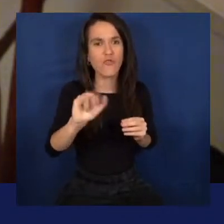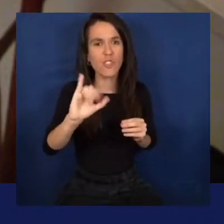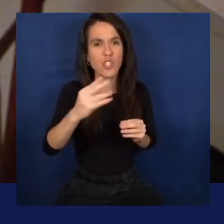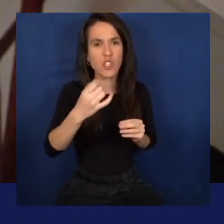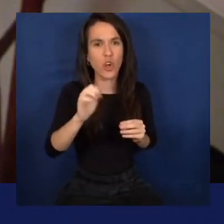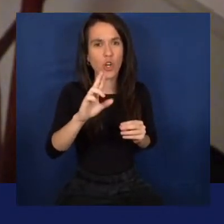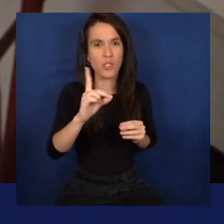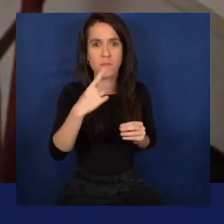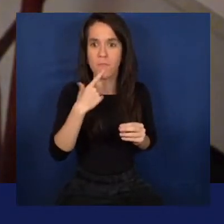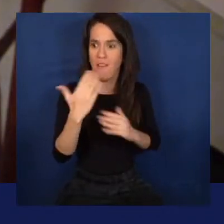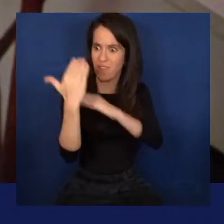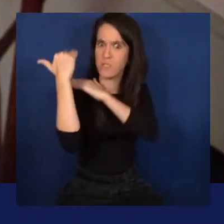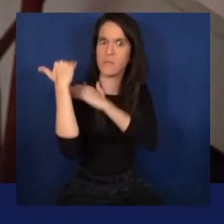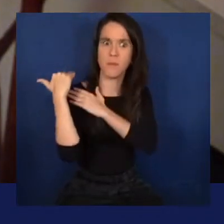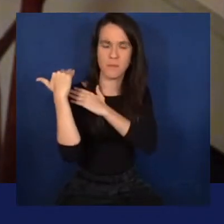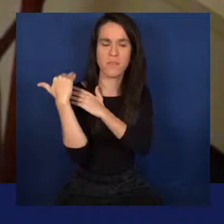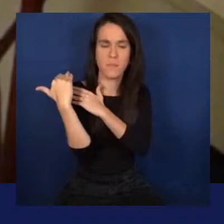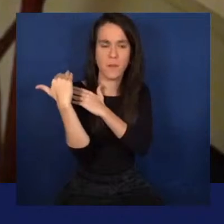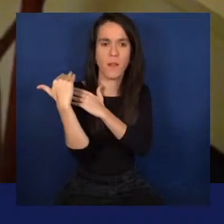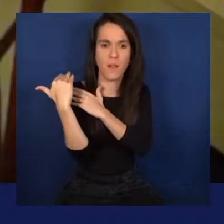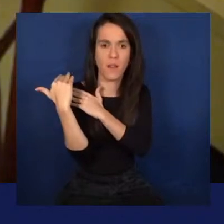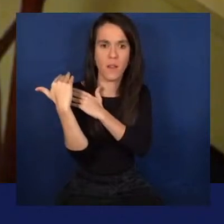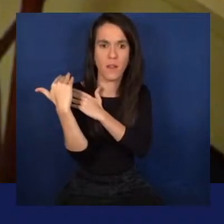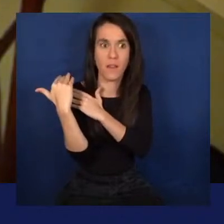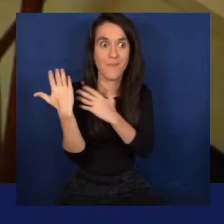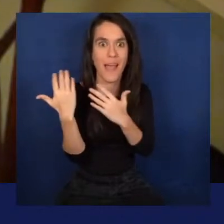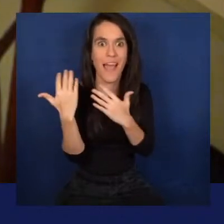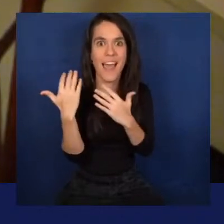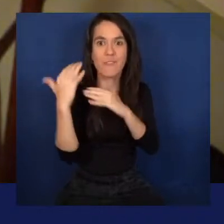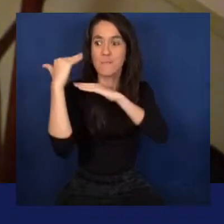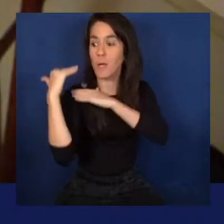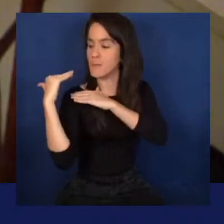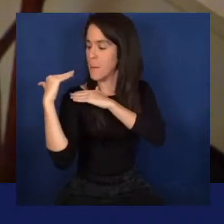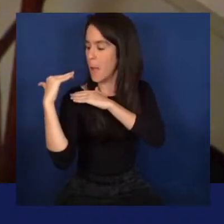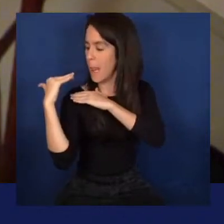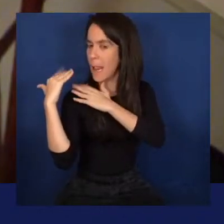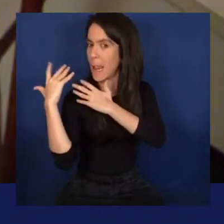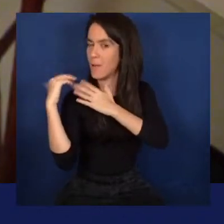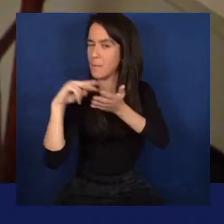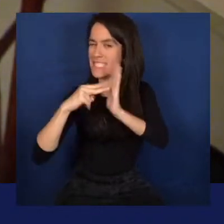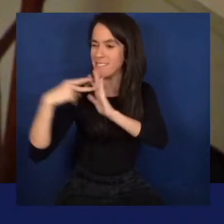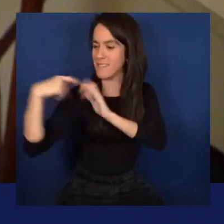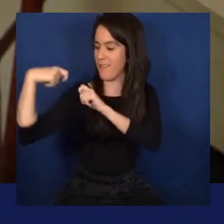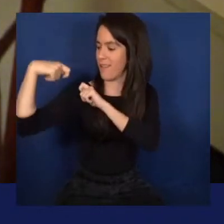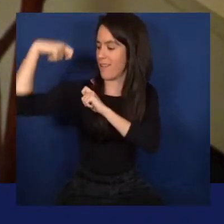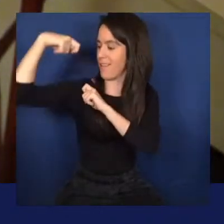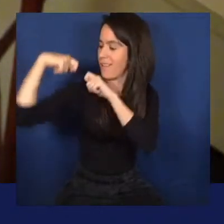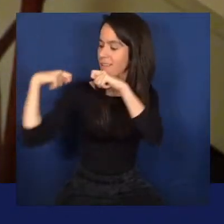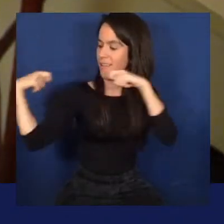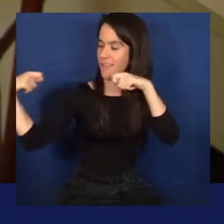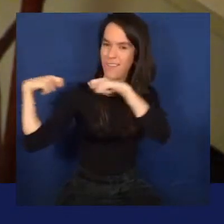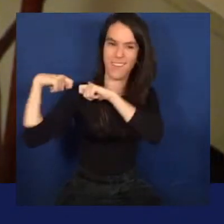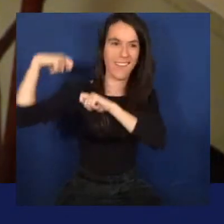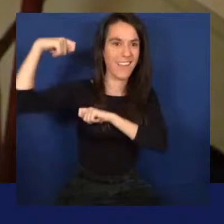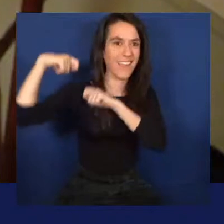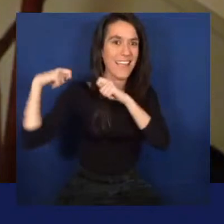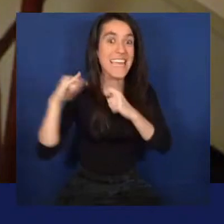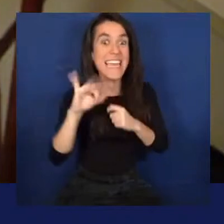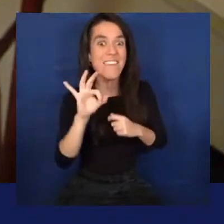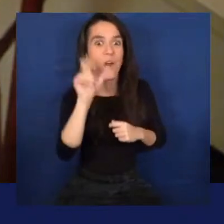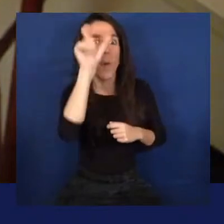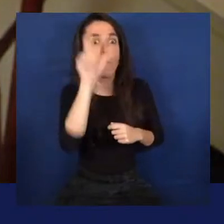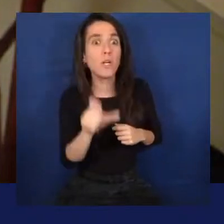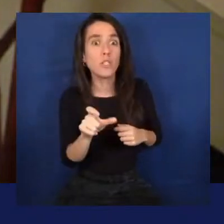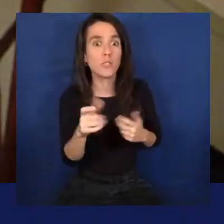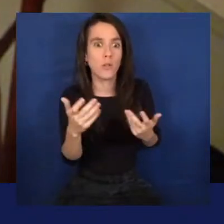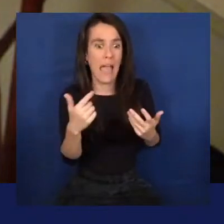responsibility. How far that goes, I mean, I don't know, because if somebody takes my models and implement it in a way and